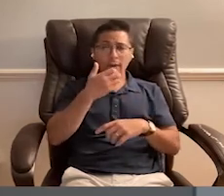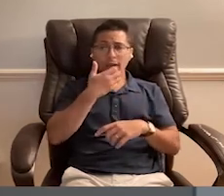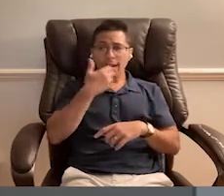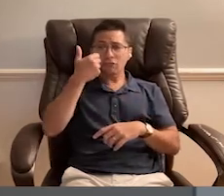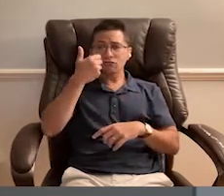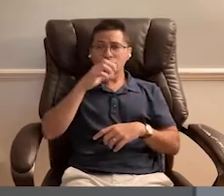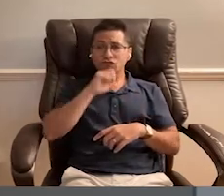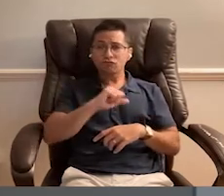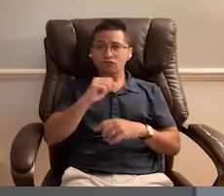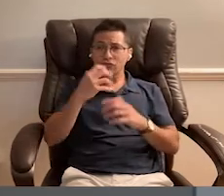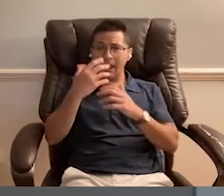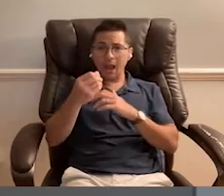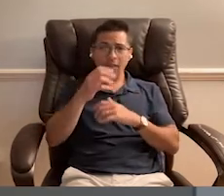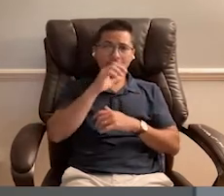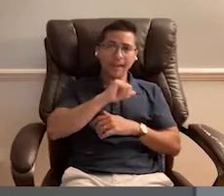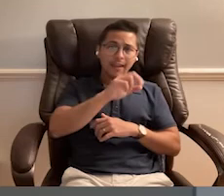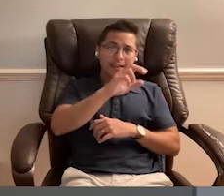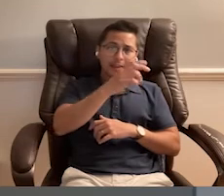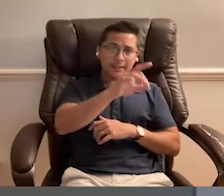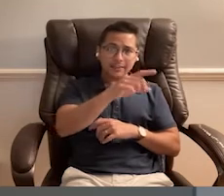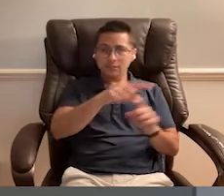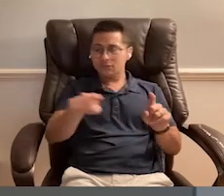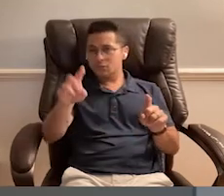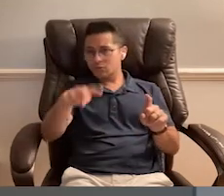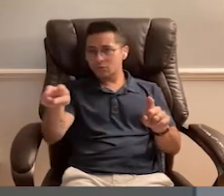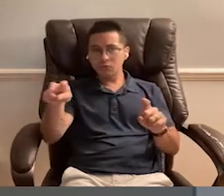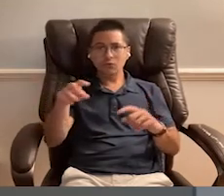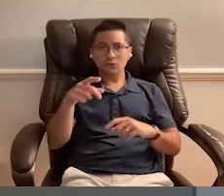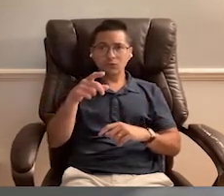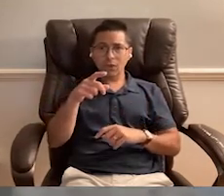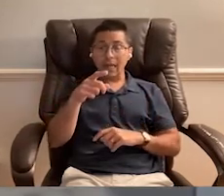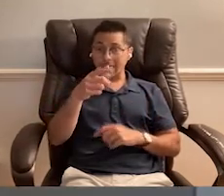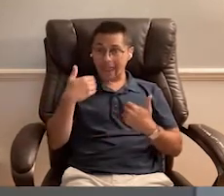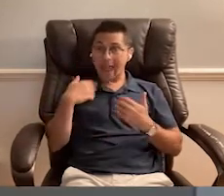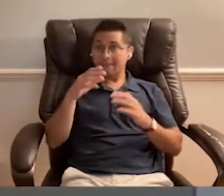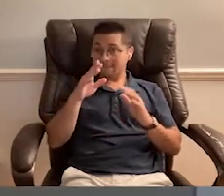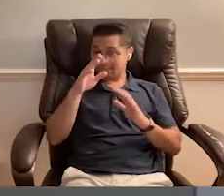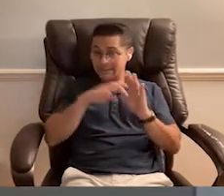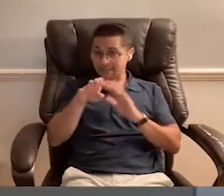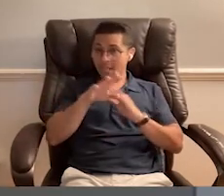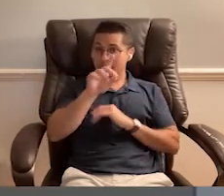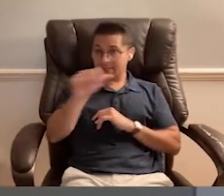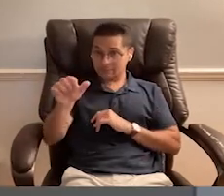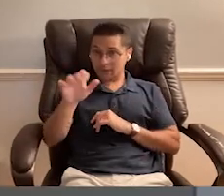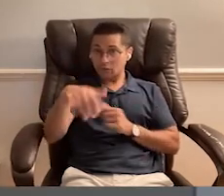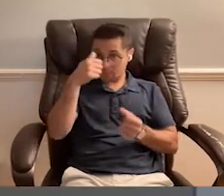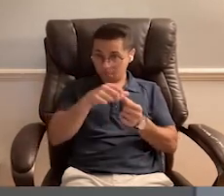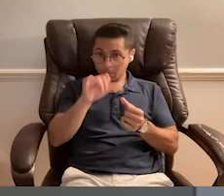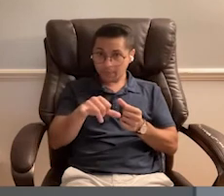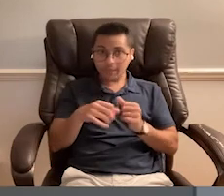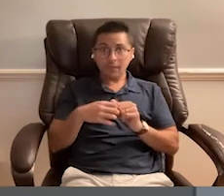play, and or they're aging out, they're between 18 and 22, we call that the aging out group, and they need both this, they